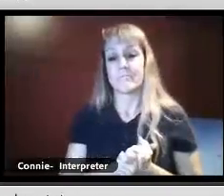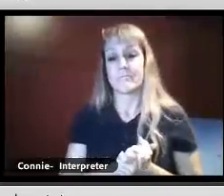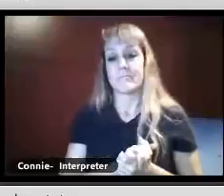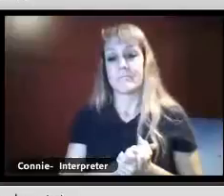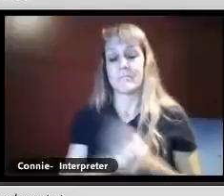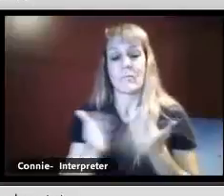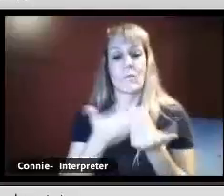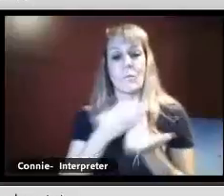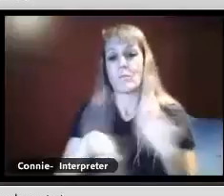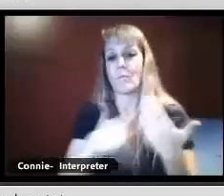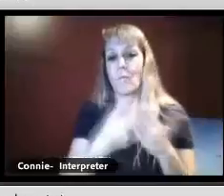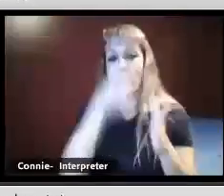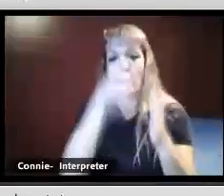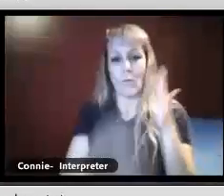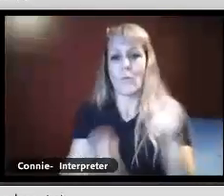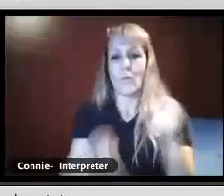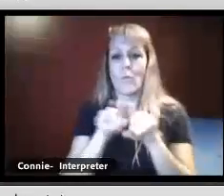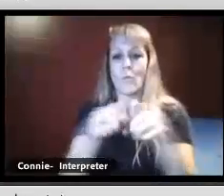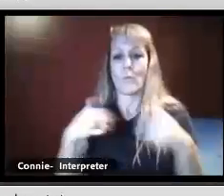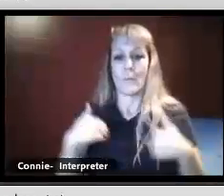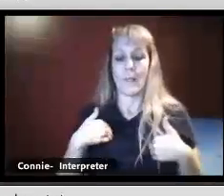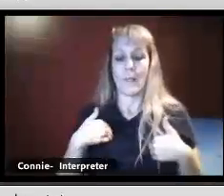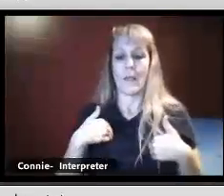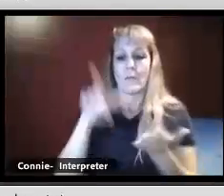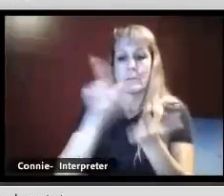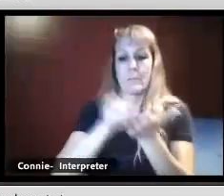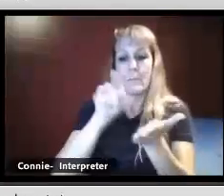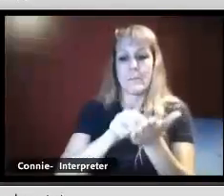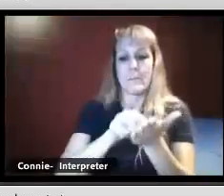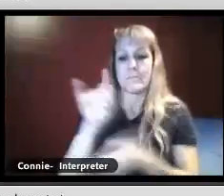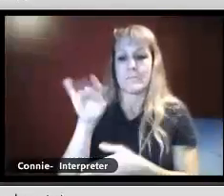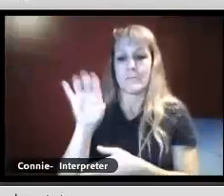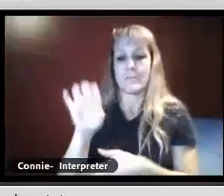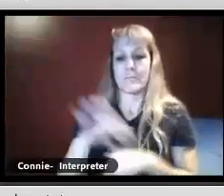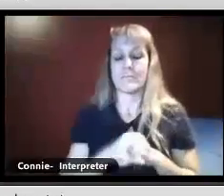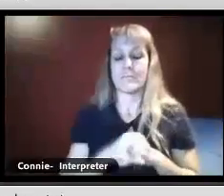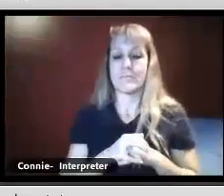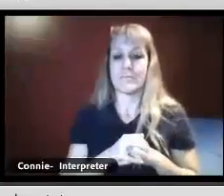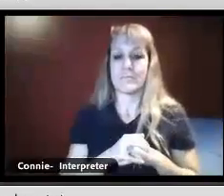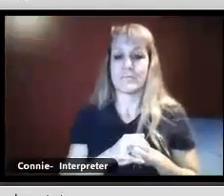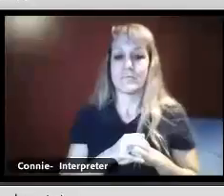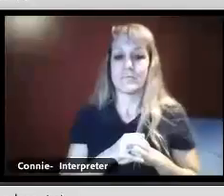Almost all of the articles also have a publication date.